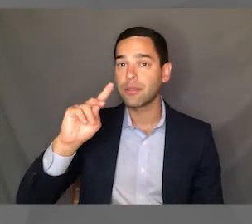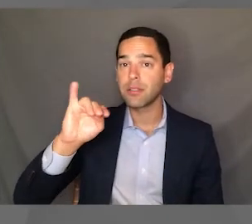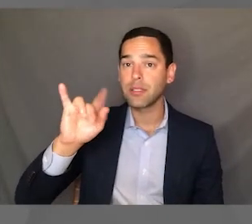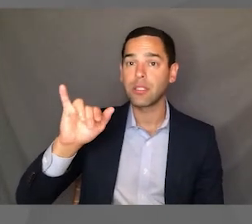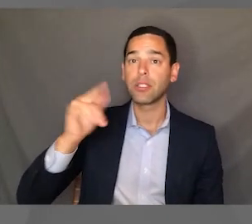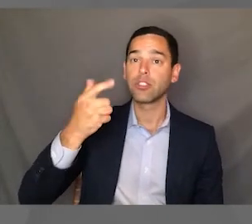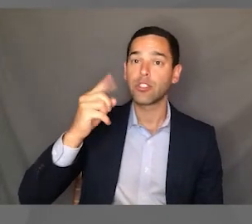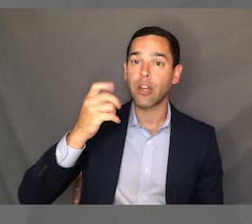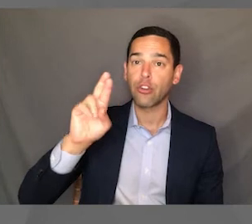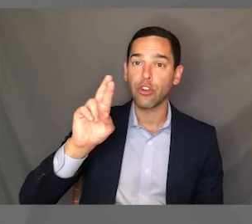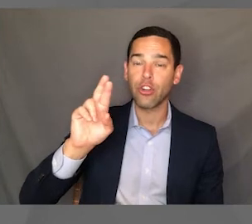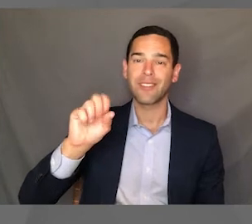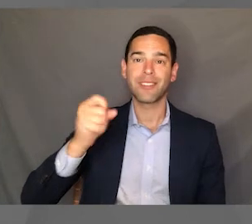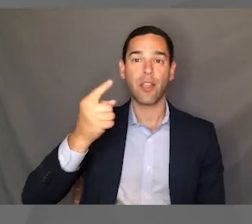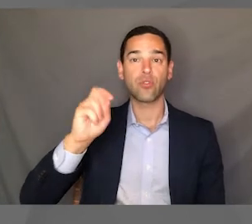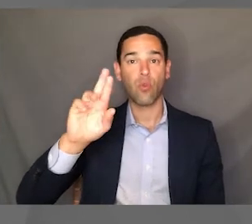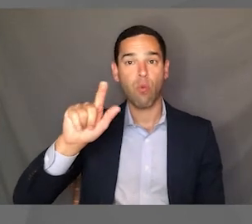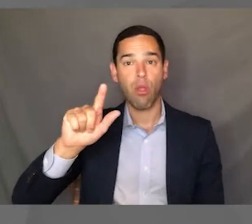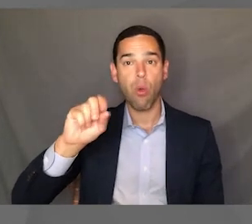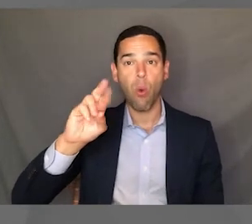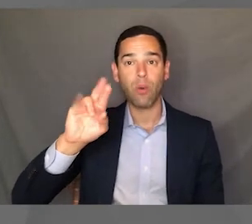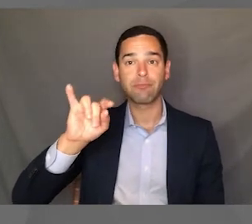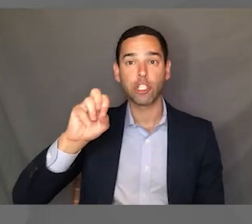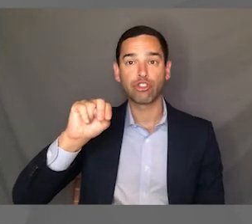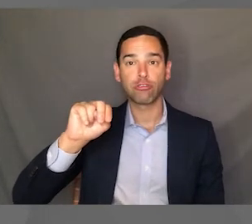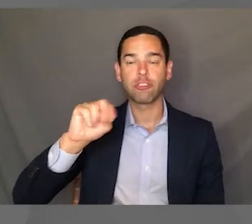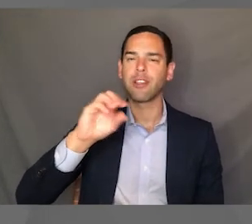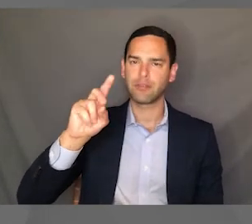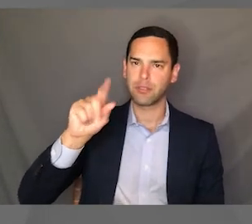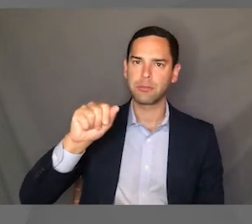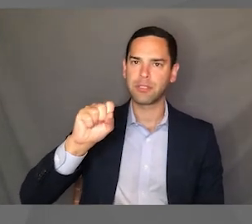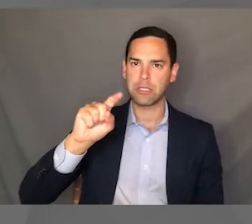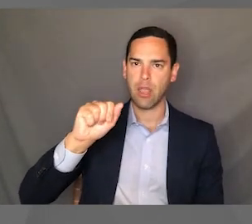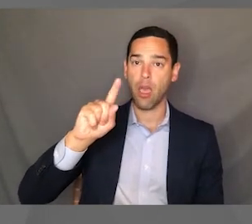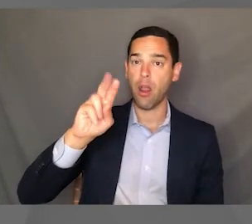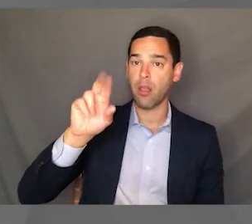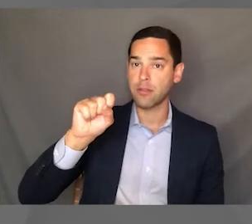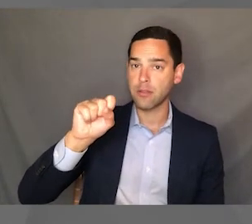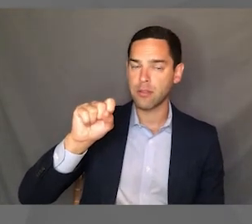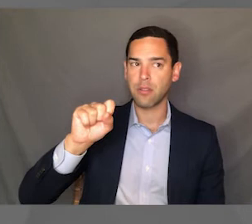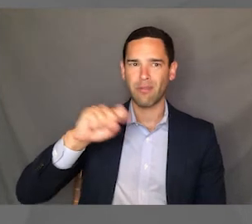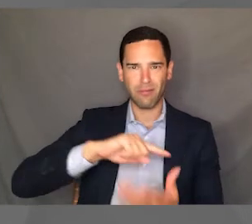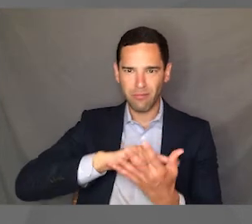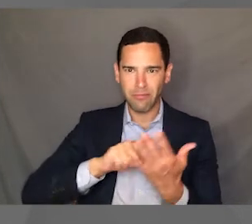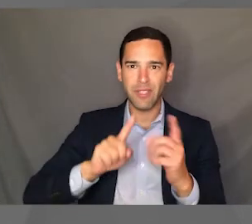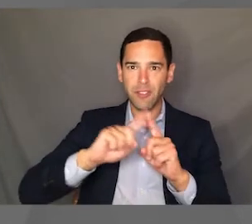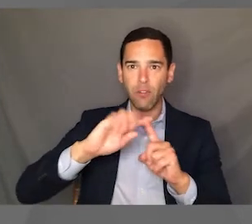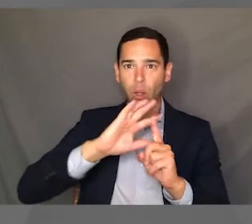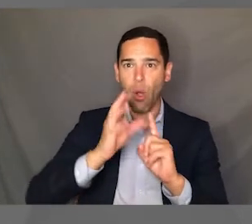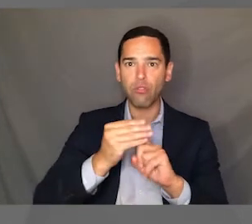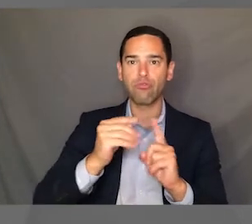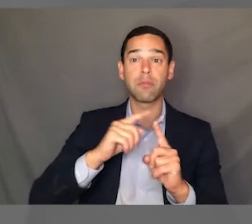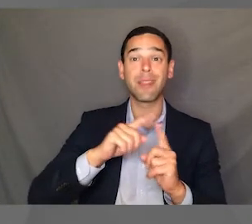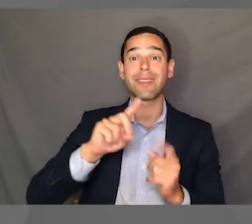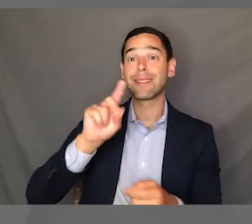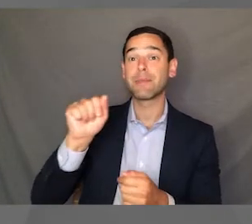sexual orientation, and yes, their disability status. And of all those cultures, disability is going to be the one that